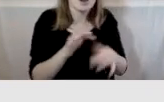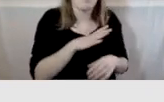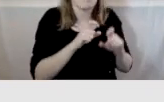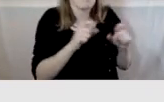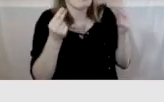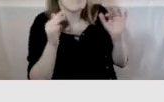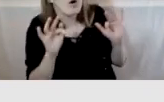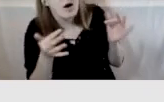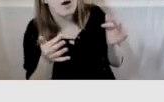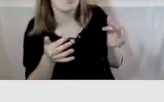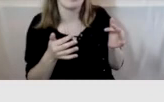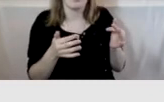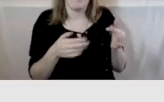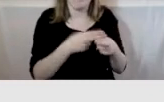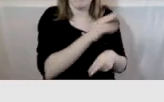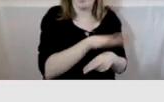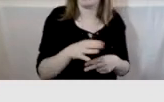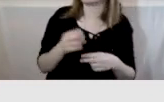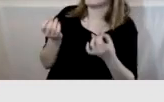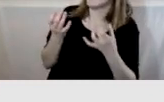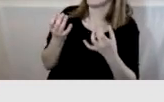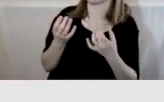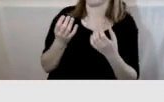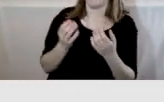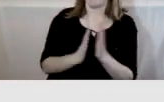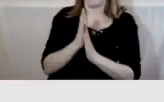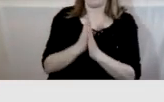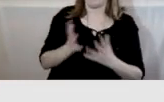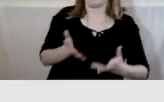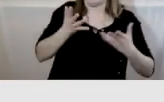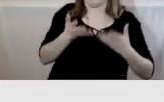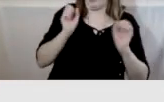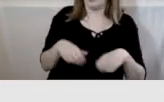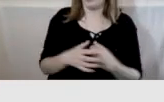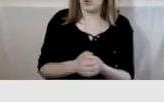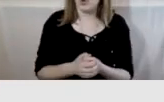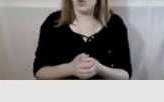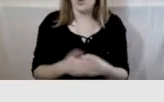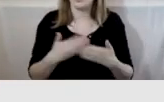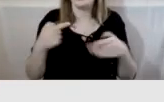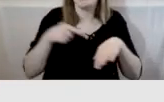and outside of school help them. Sometimes learning can be boring, but